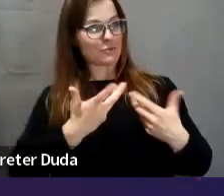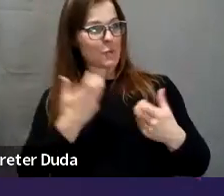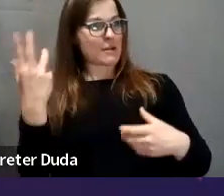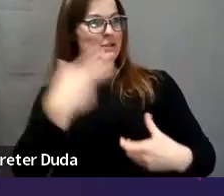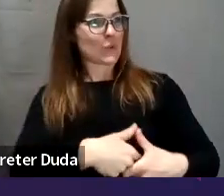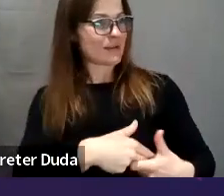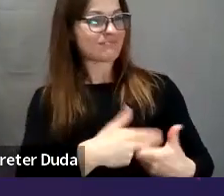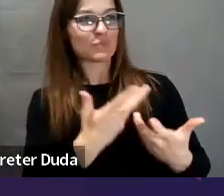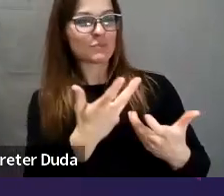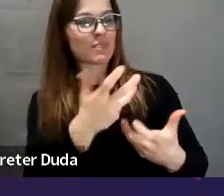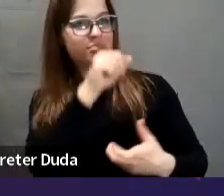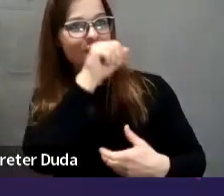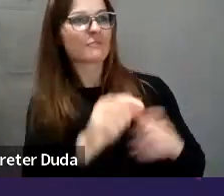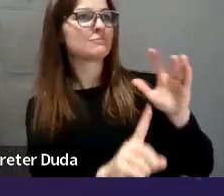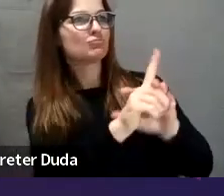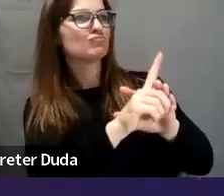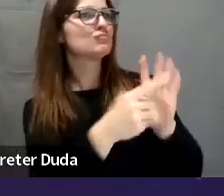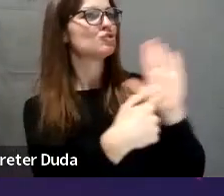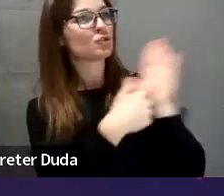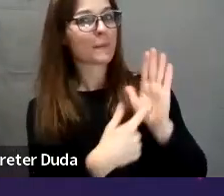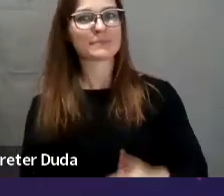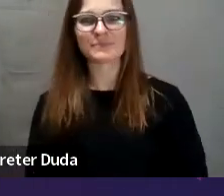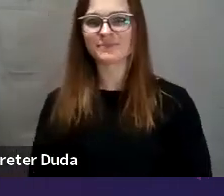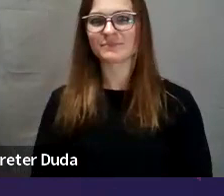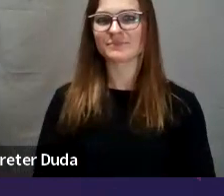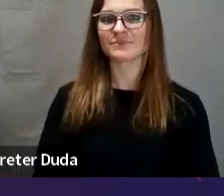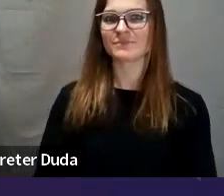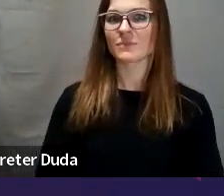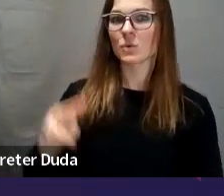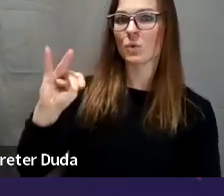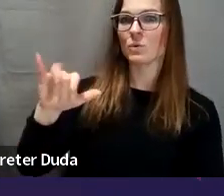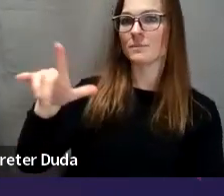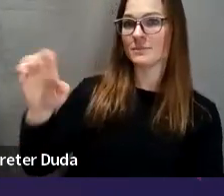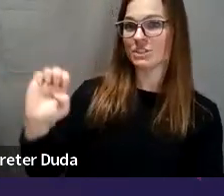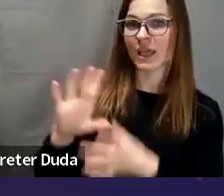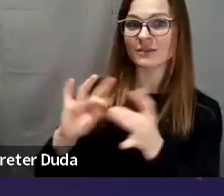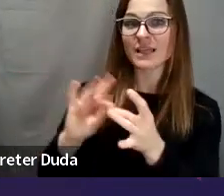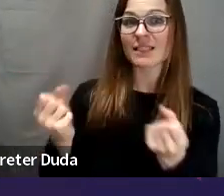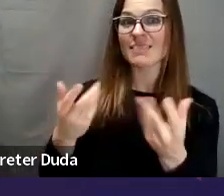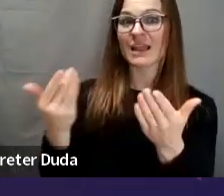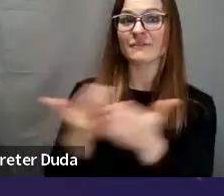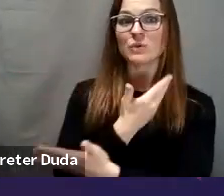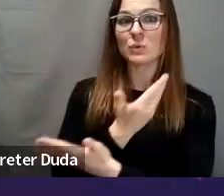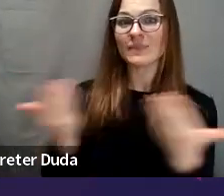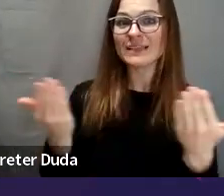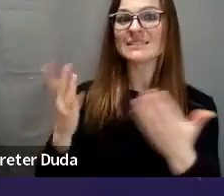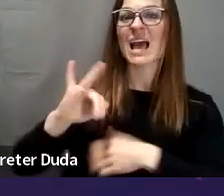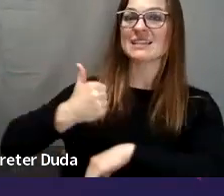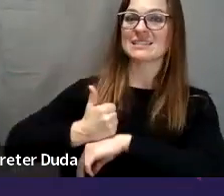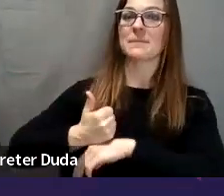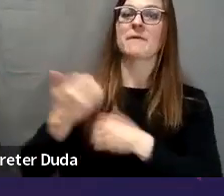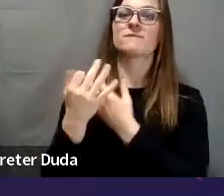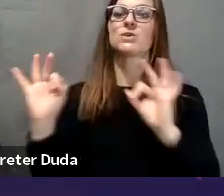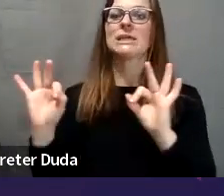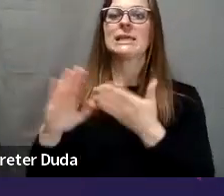We'd love to come and show them. Oh, and Michelle says lots of new things. I founded a free community